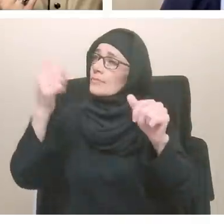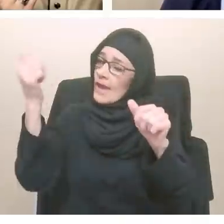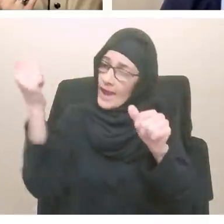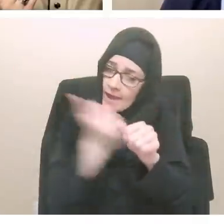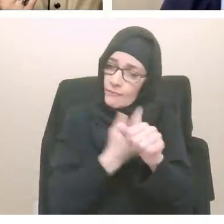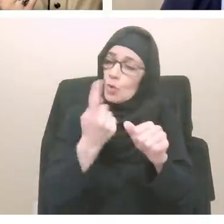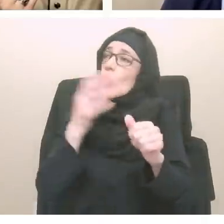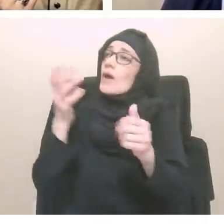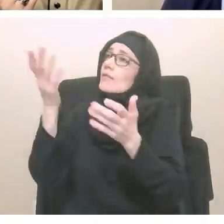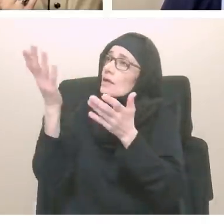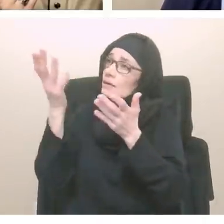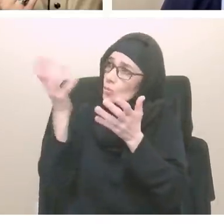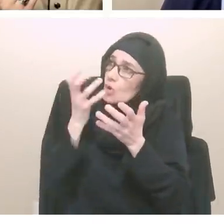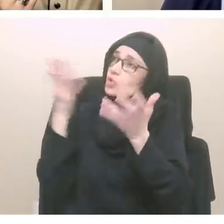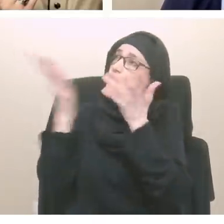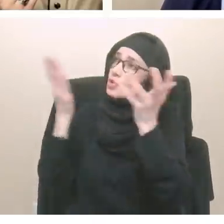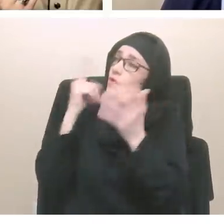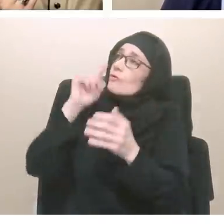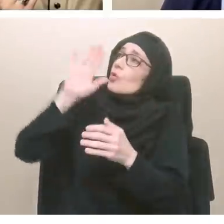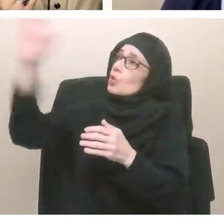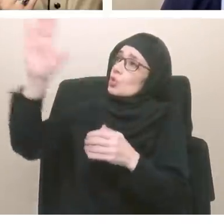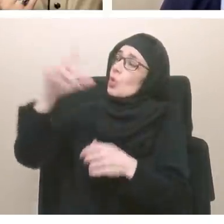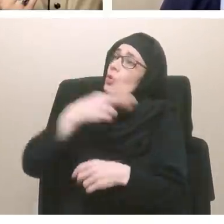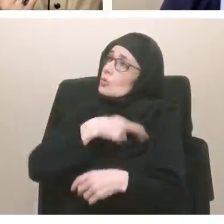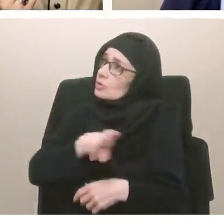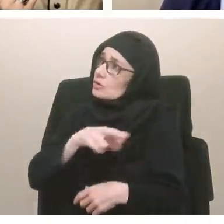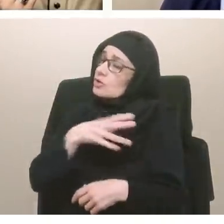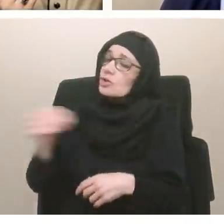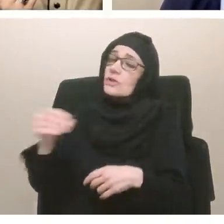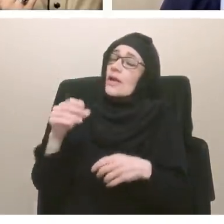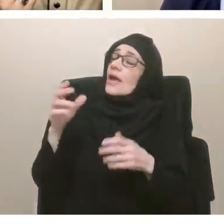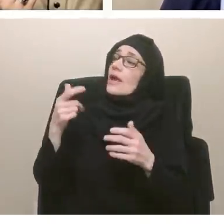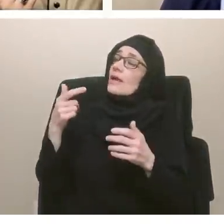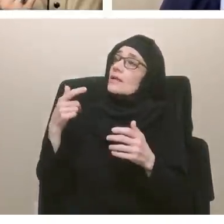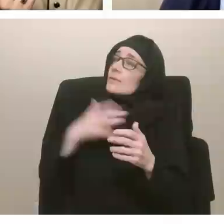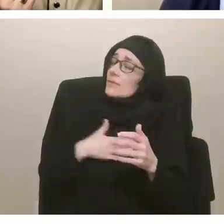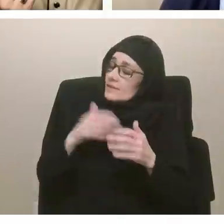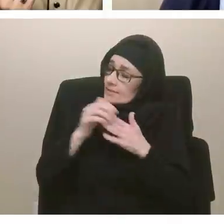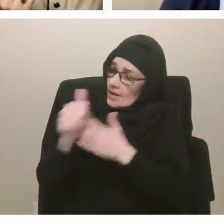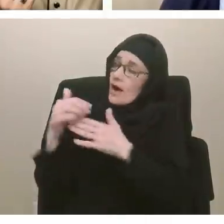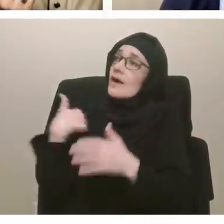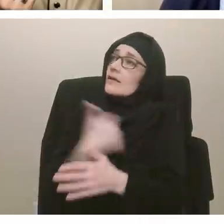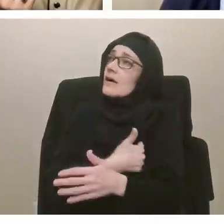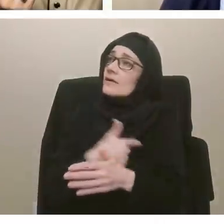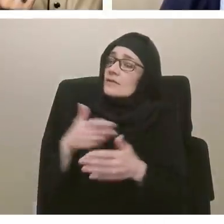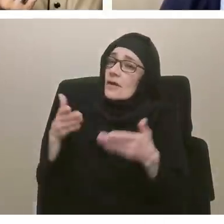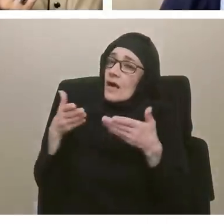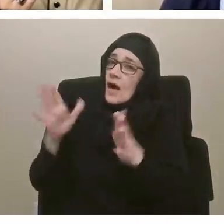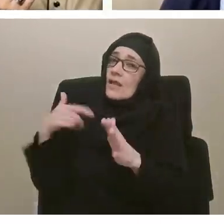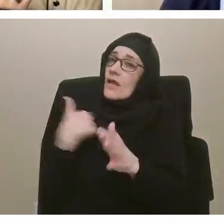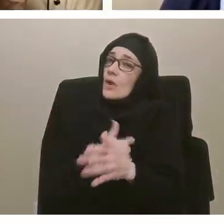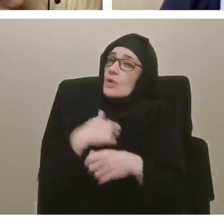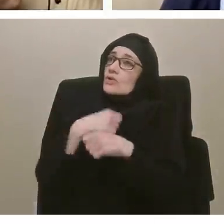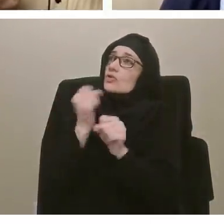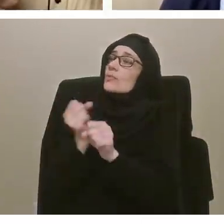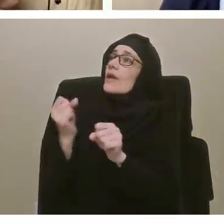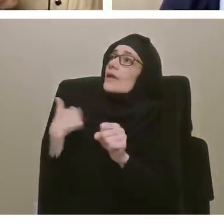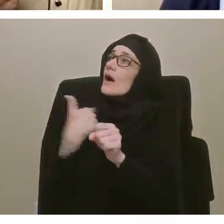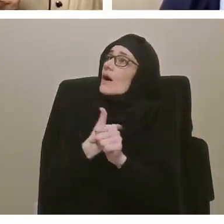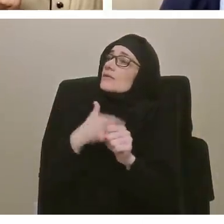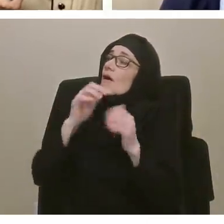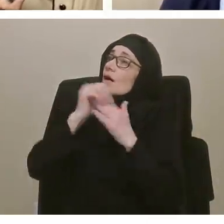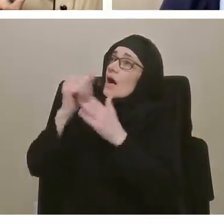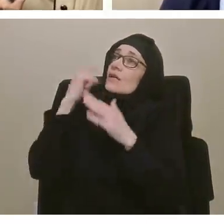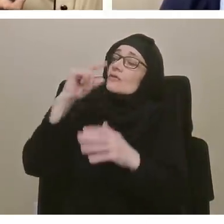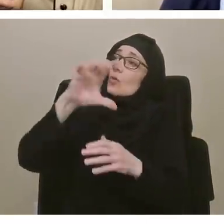Allah. And we ask you to use us for your deen and choose us for your deen. Guide us and guide through us and make us a source of guidance for others.